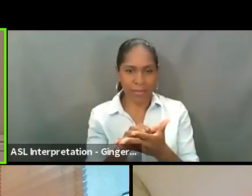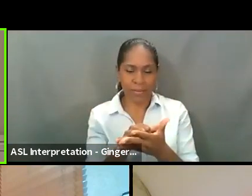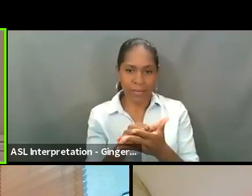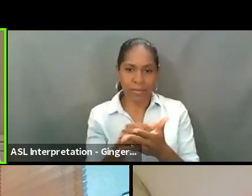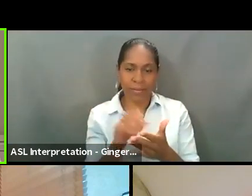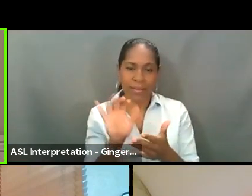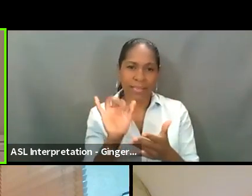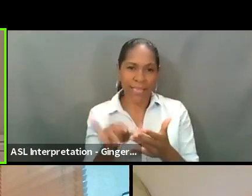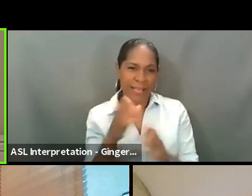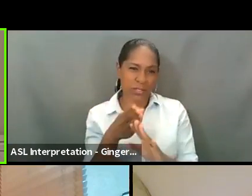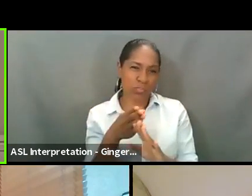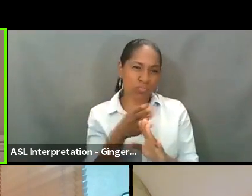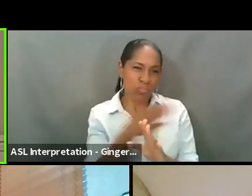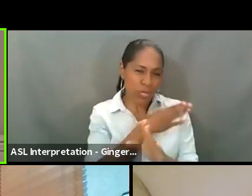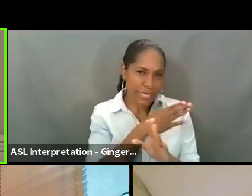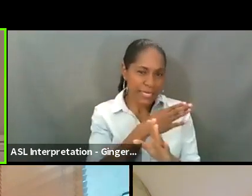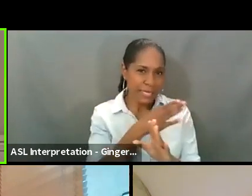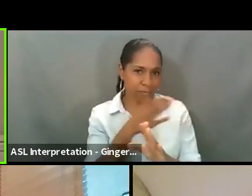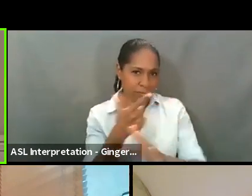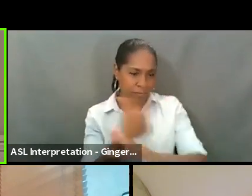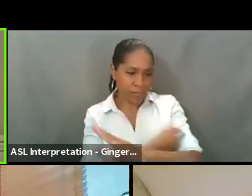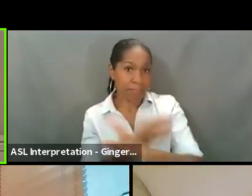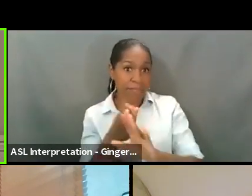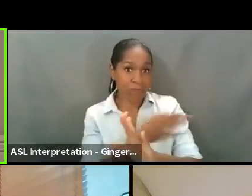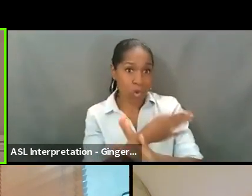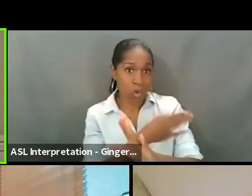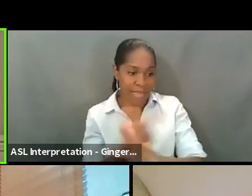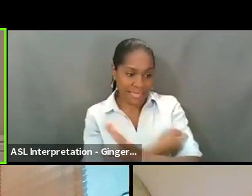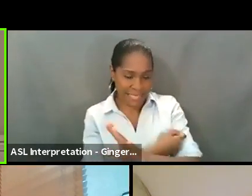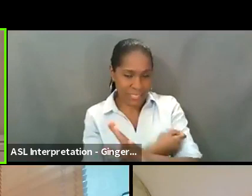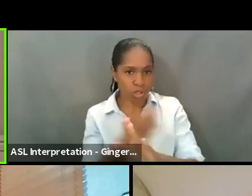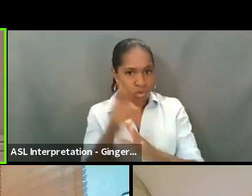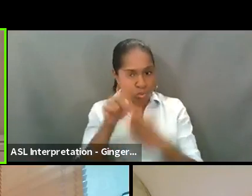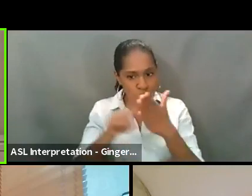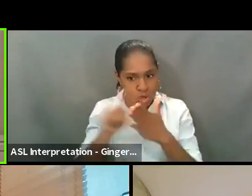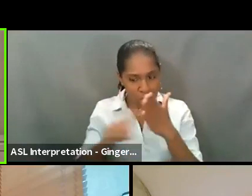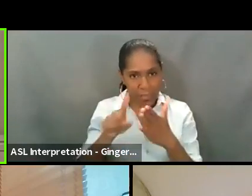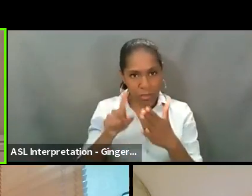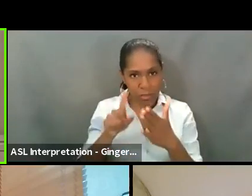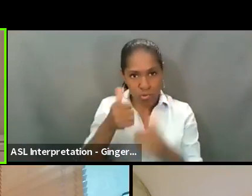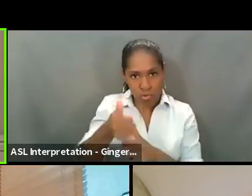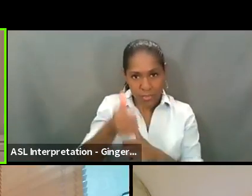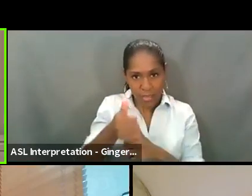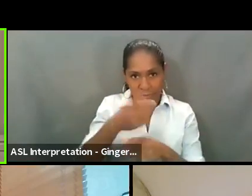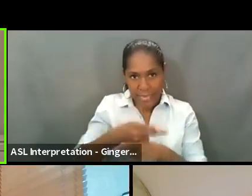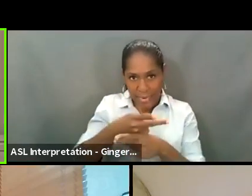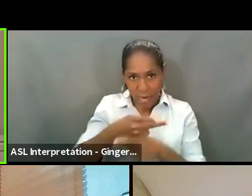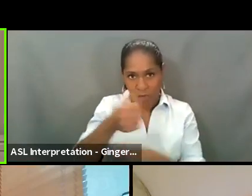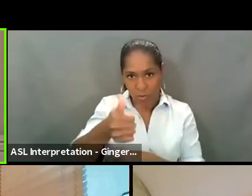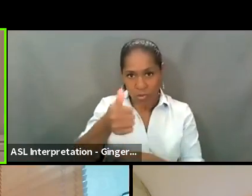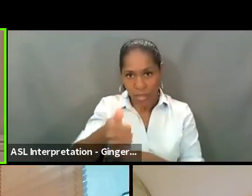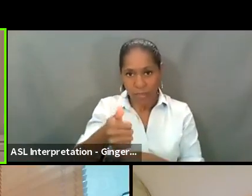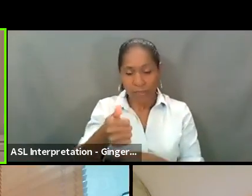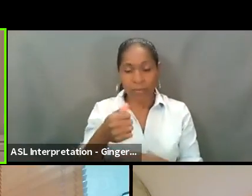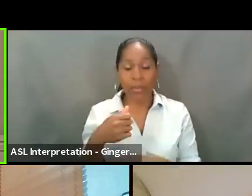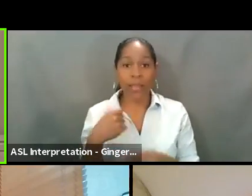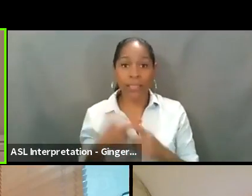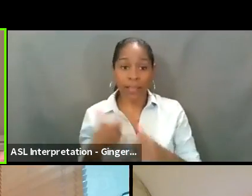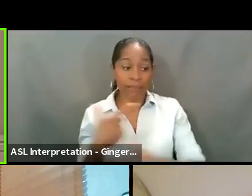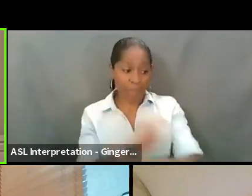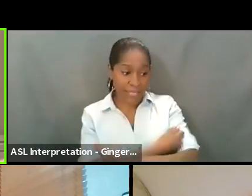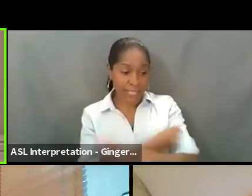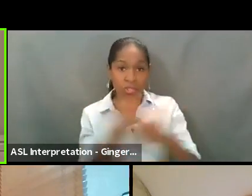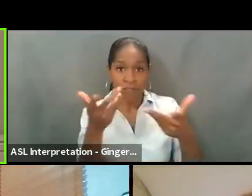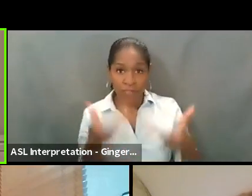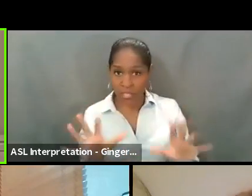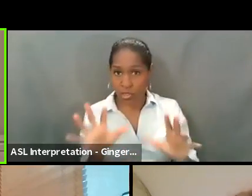pre-vaccination routine that I would consider. And then the post-vaccination, we talked a little bit about some of